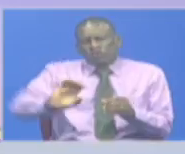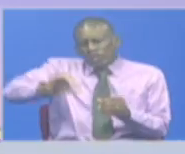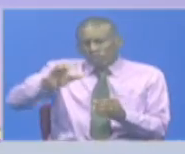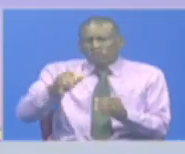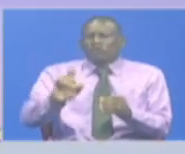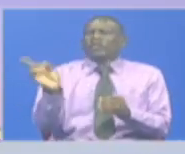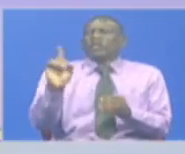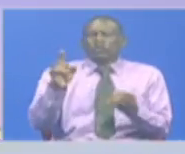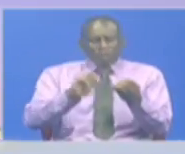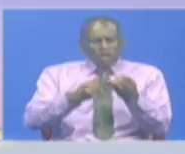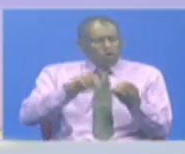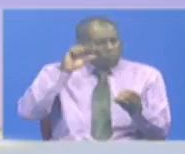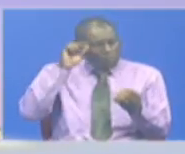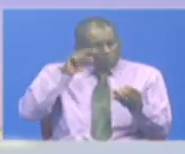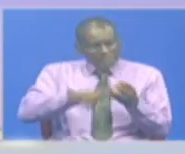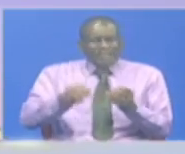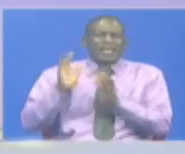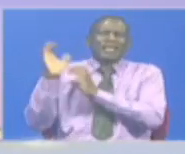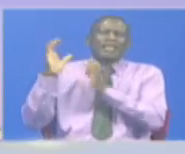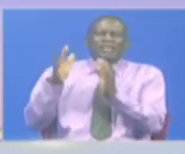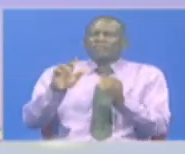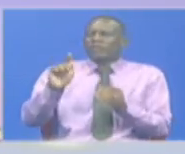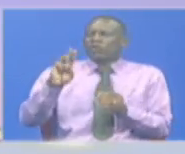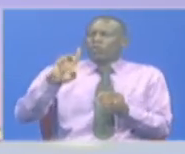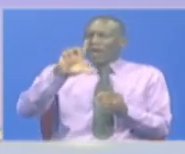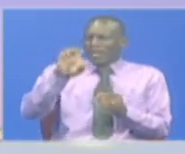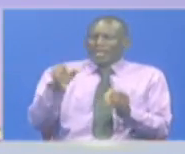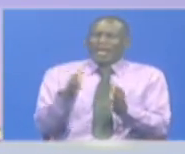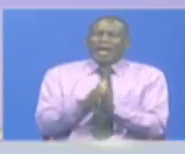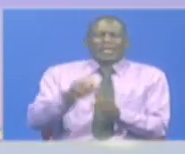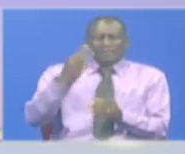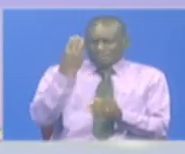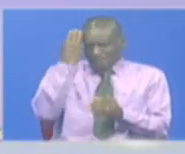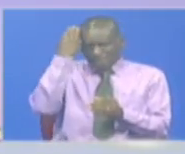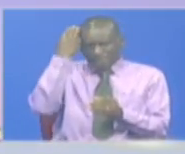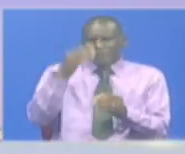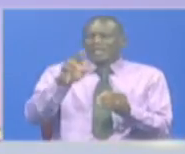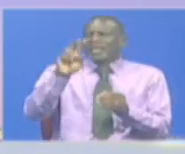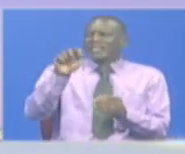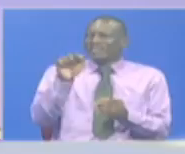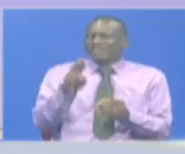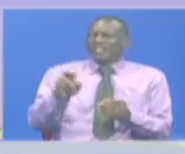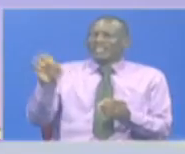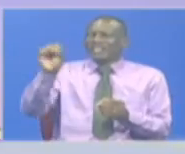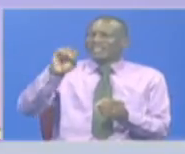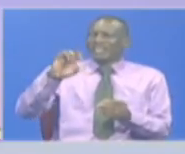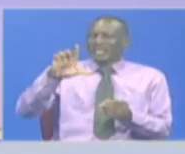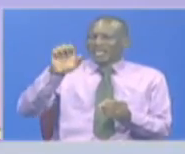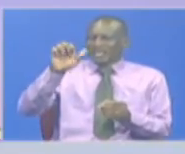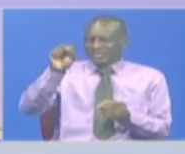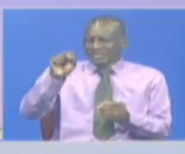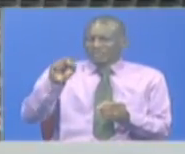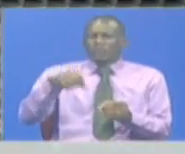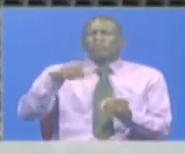Nairobi, Mombasa, Kilifi, Kwale and Mandera. NTV's Silas Apollo has the details.